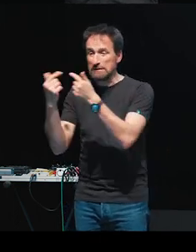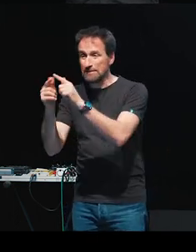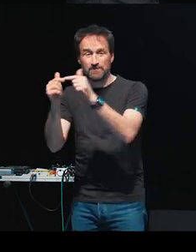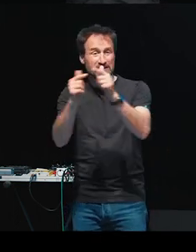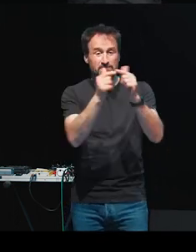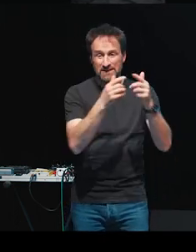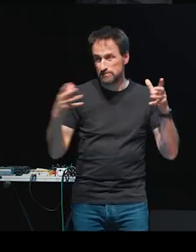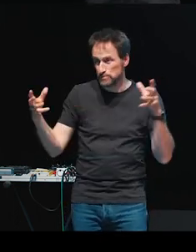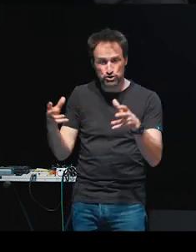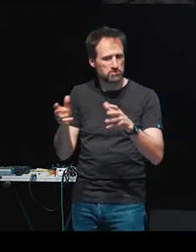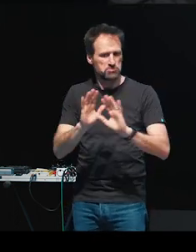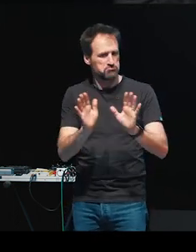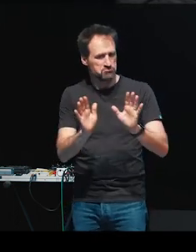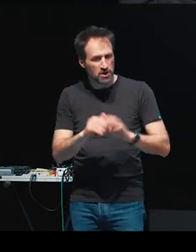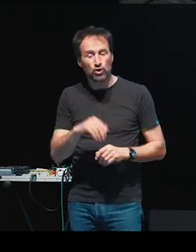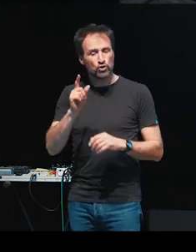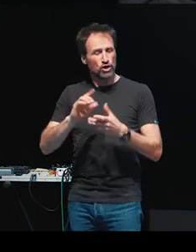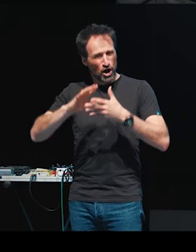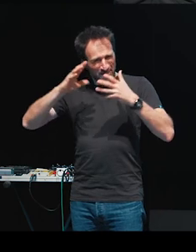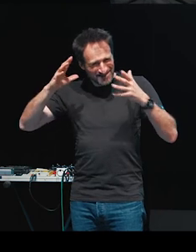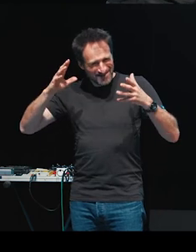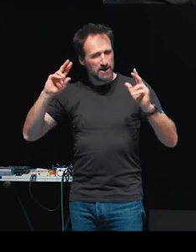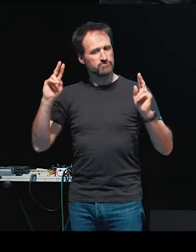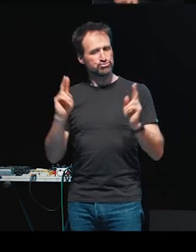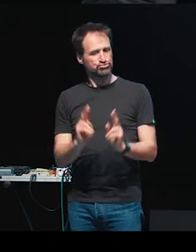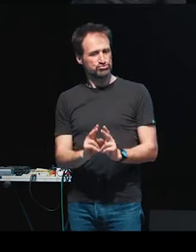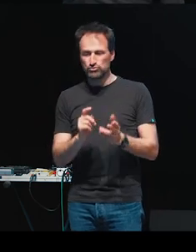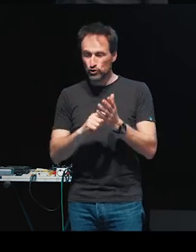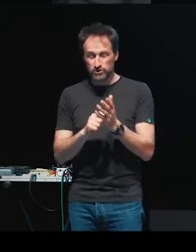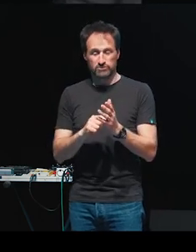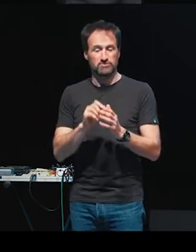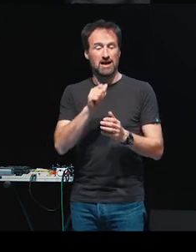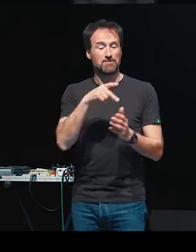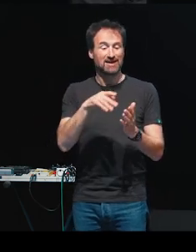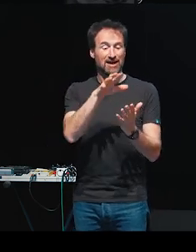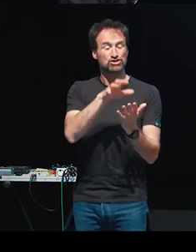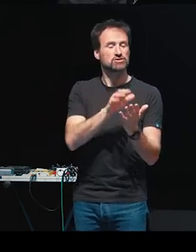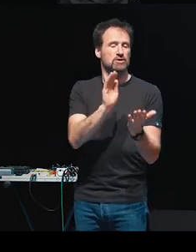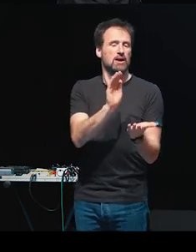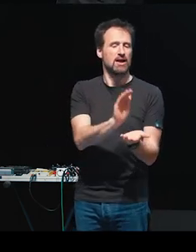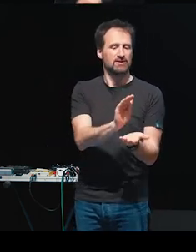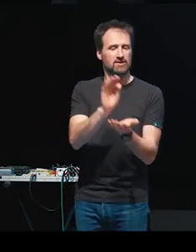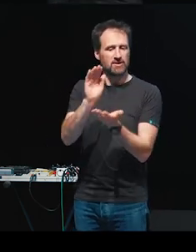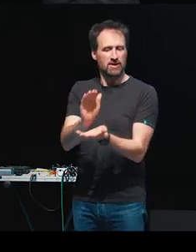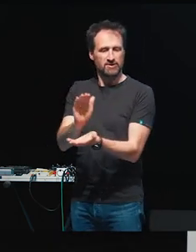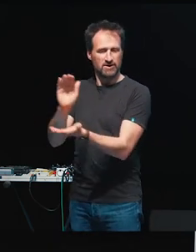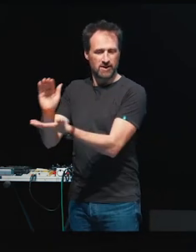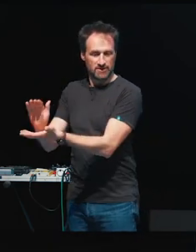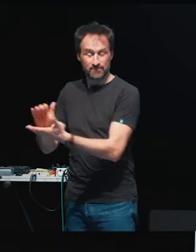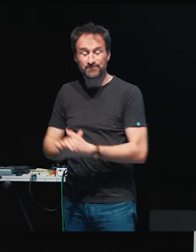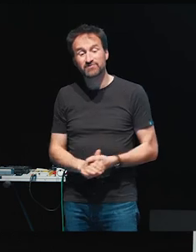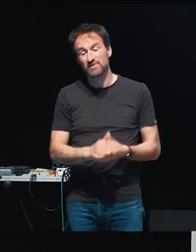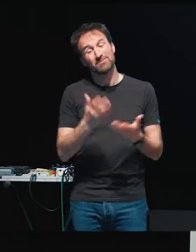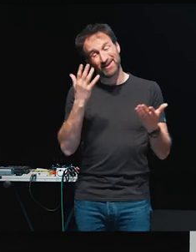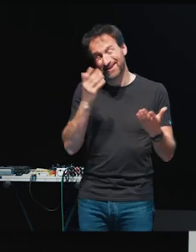less complexity because you have smaller applications. Of course, there is nothing that just comes with advantages.